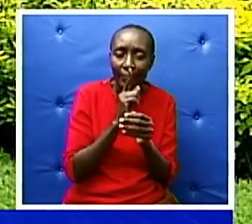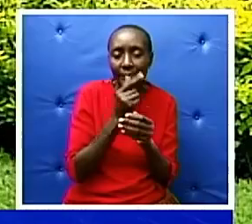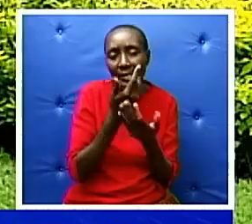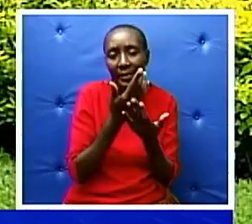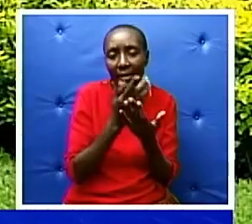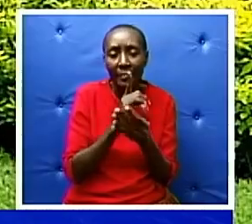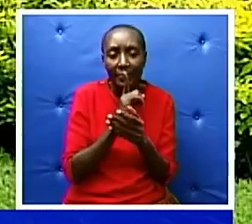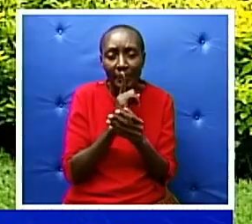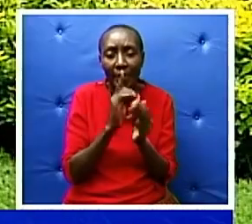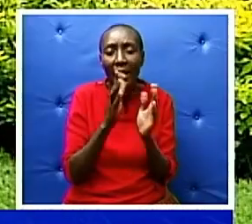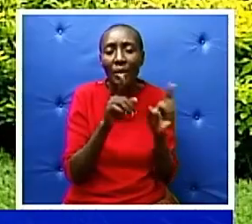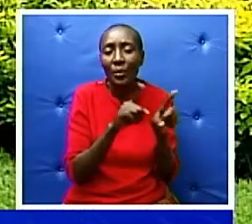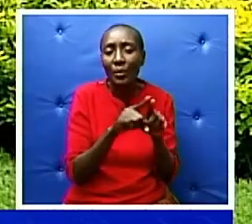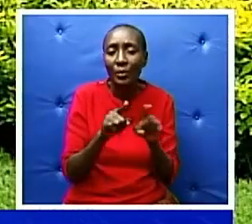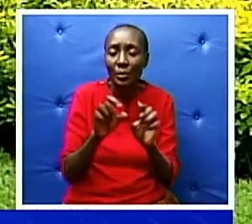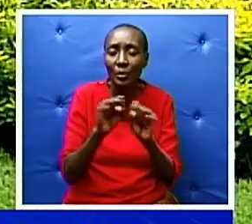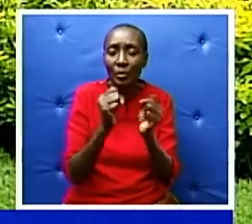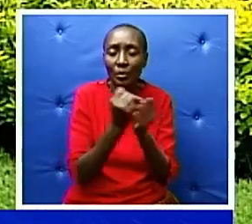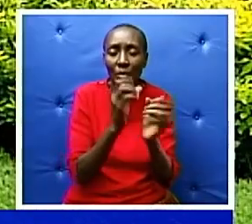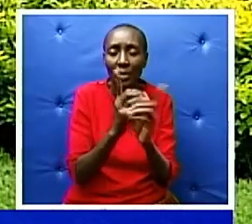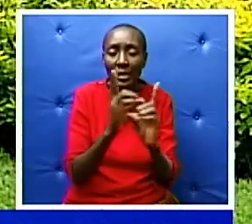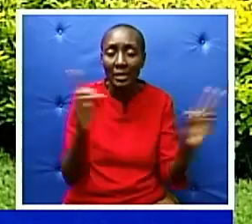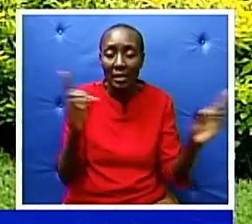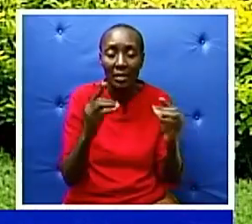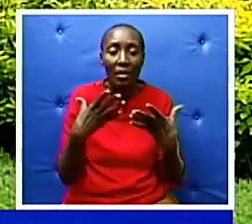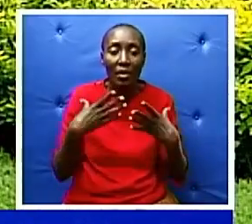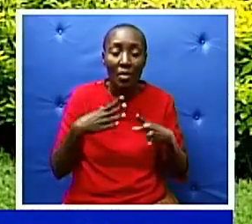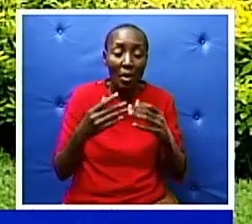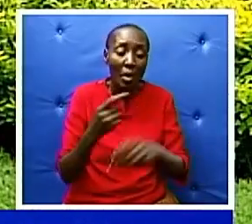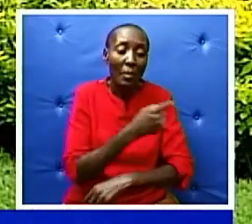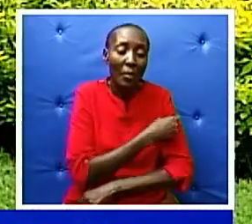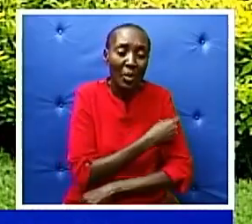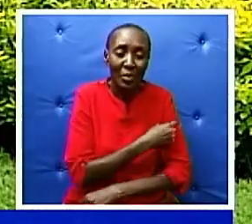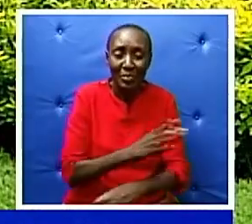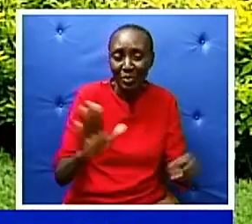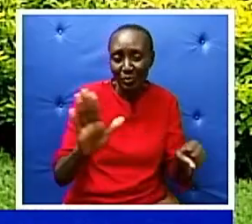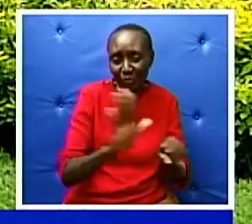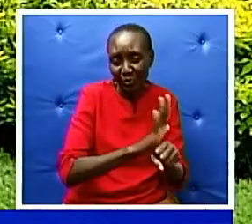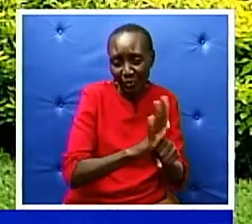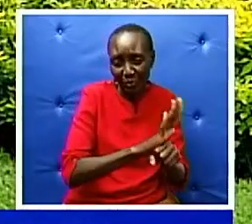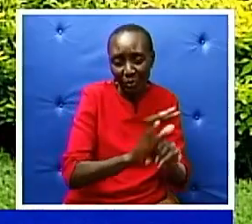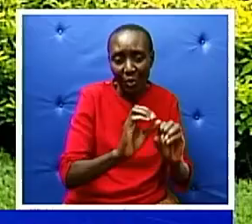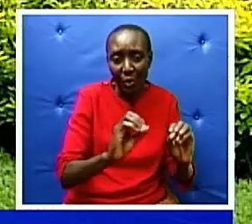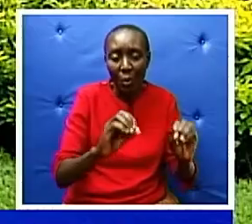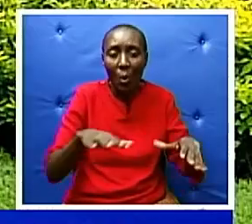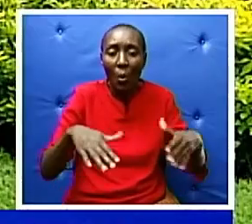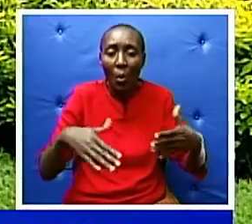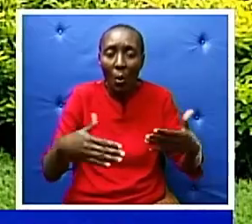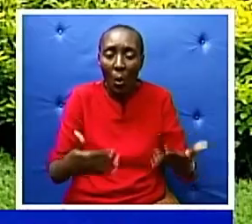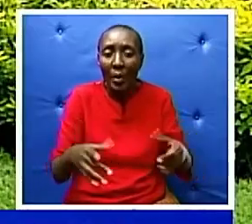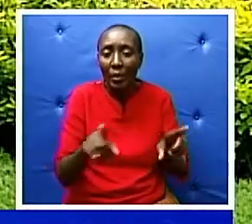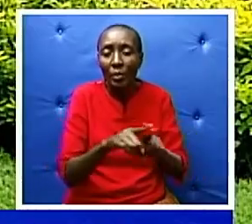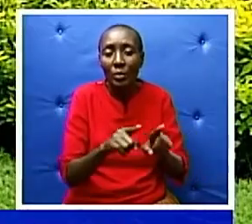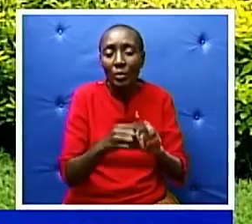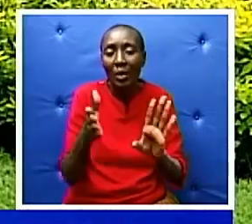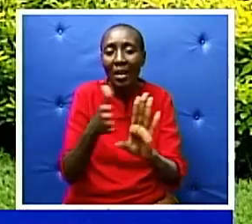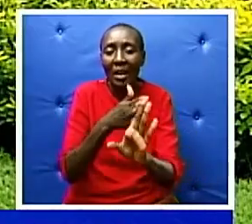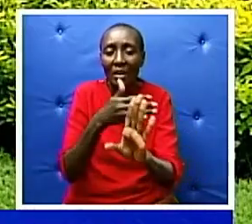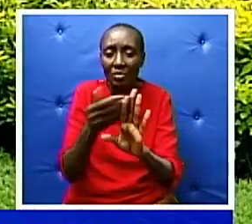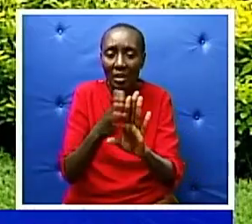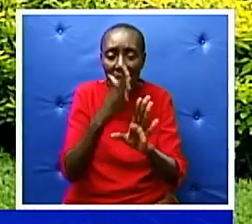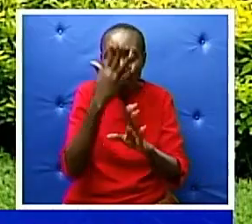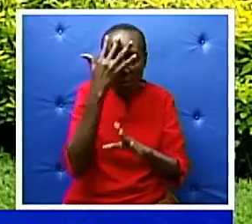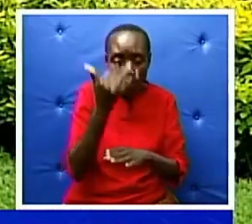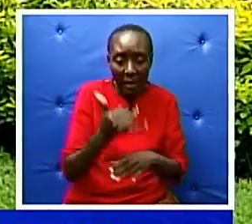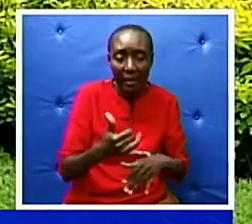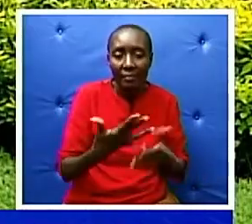we won't have crowding in hospitals, we won't have issues of malpractices here and there, because we have